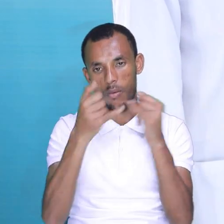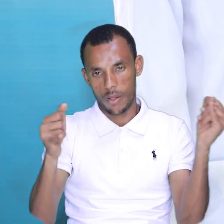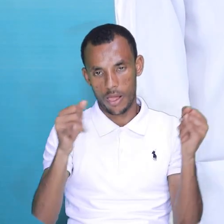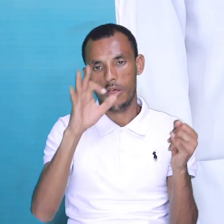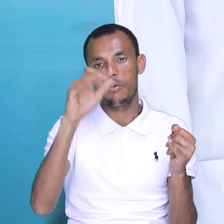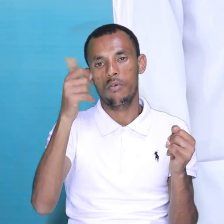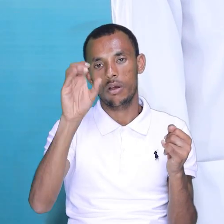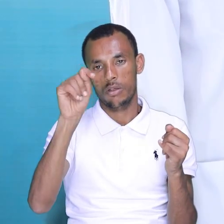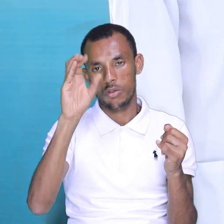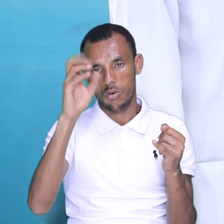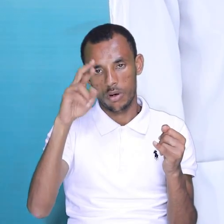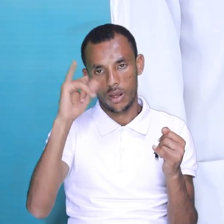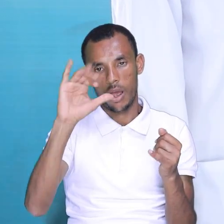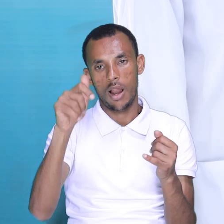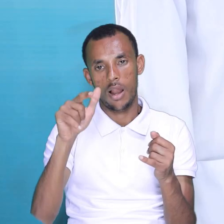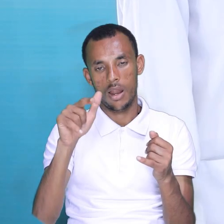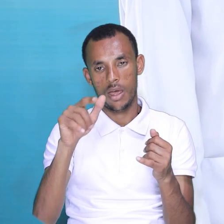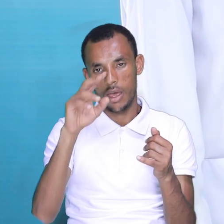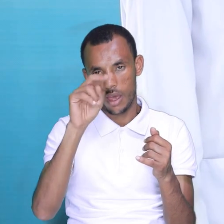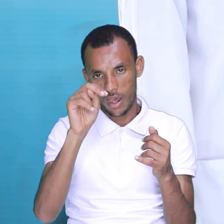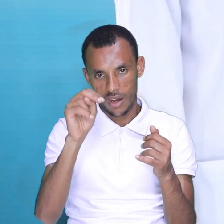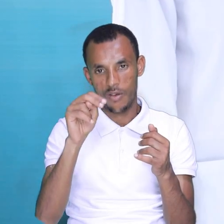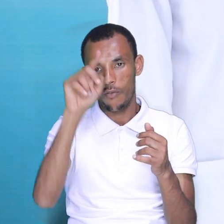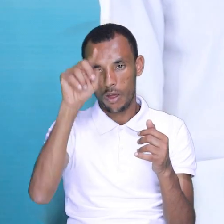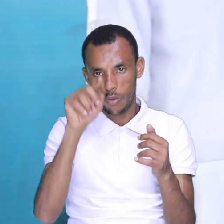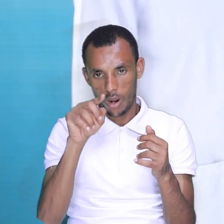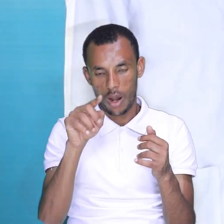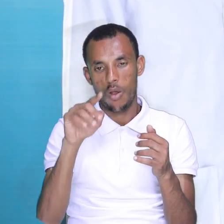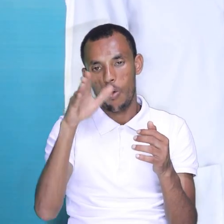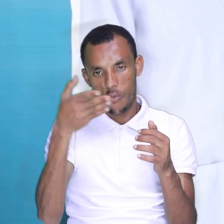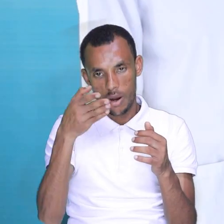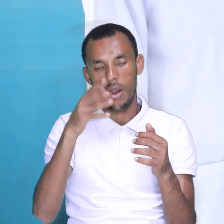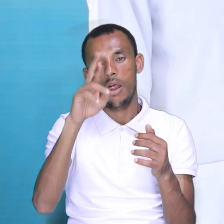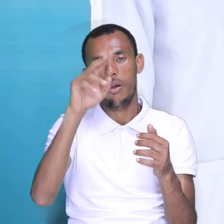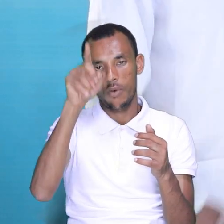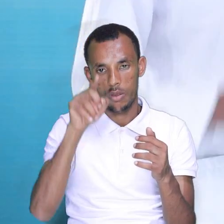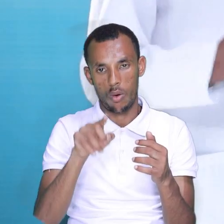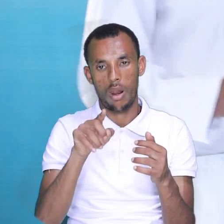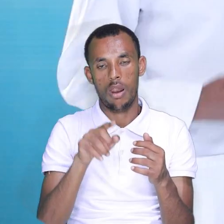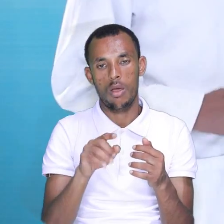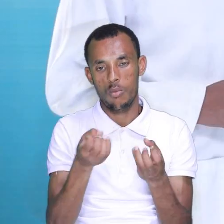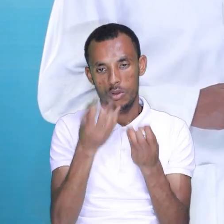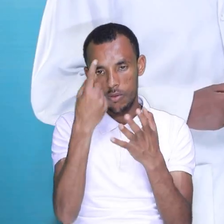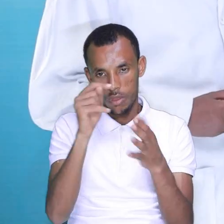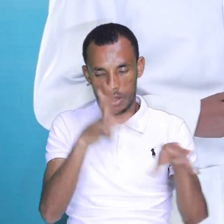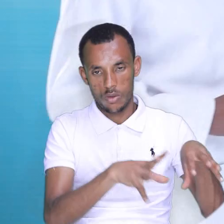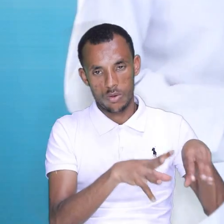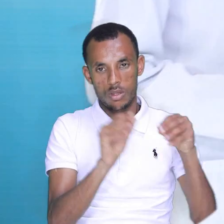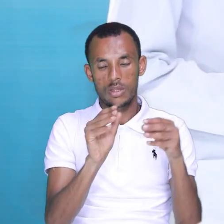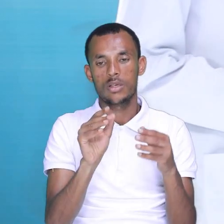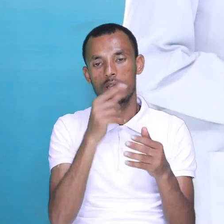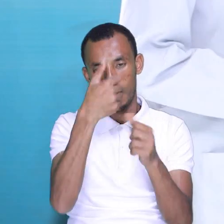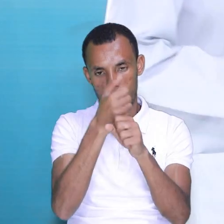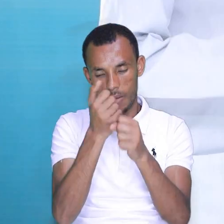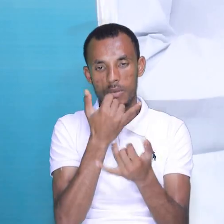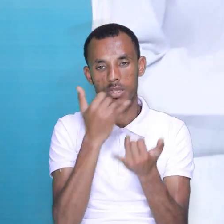n factorial over r factorial times n minus r factorial. most of the students, they made